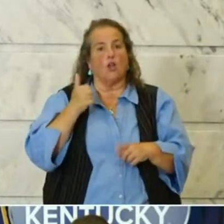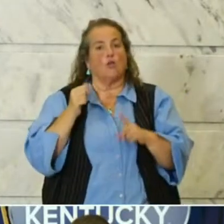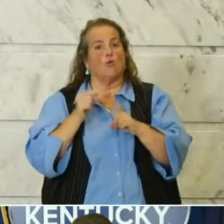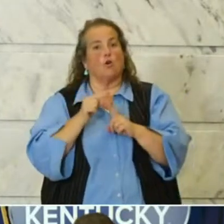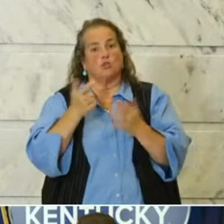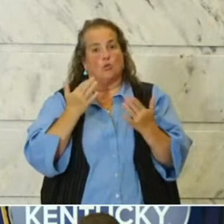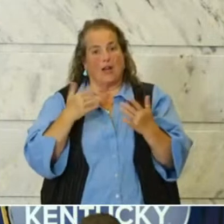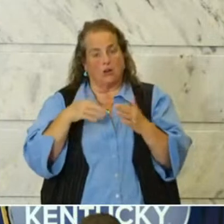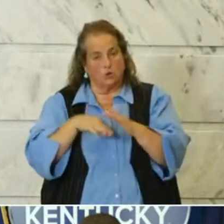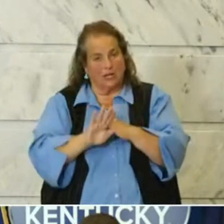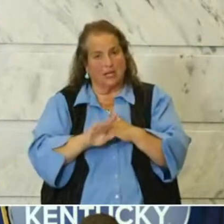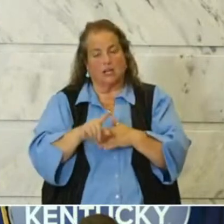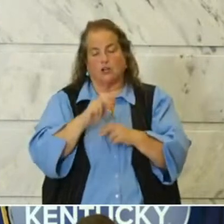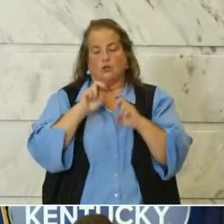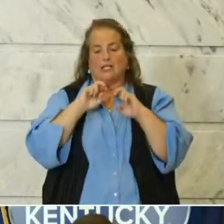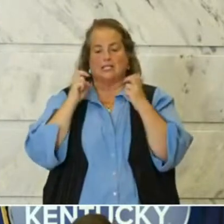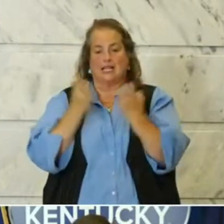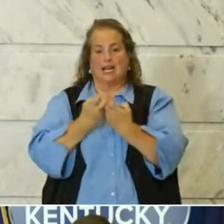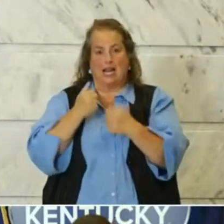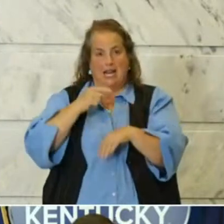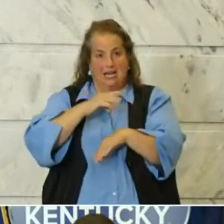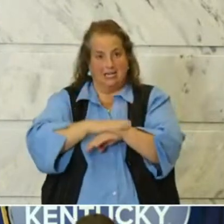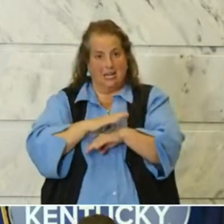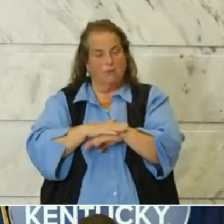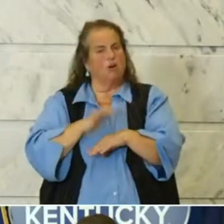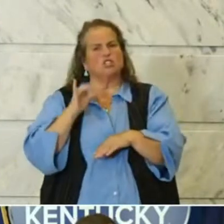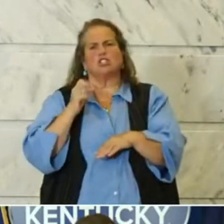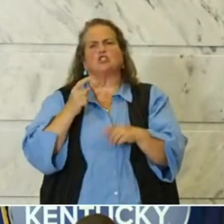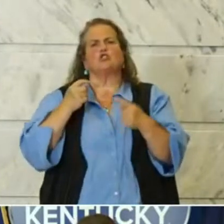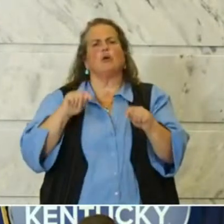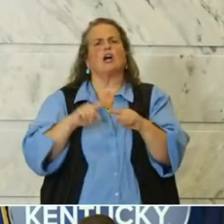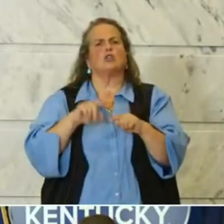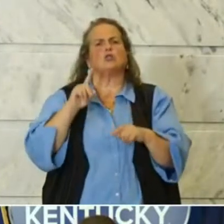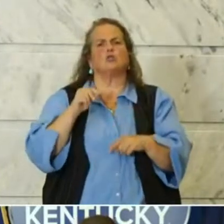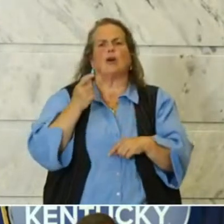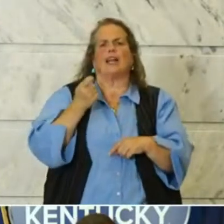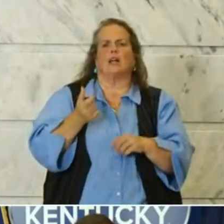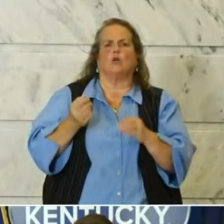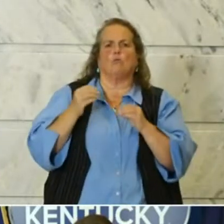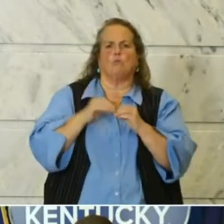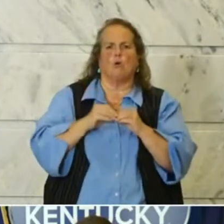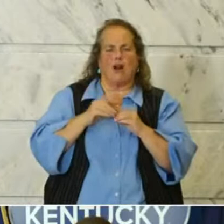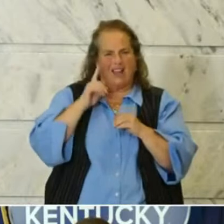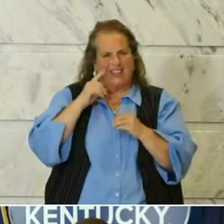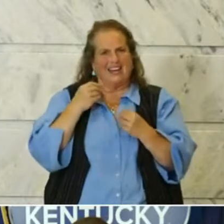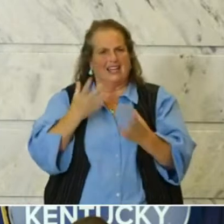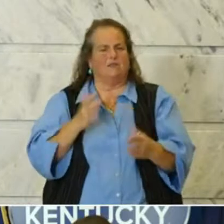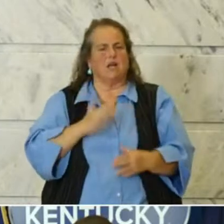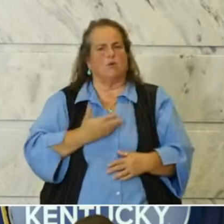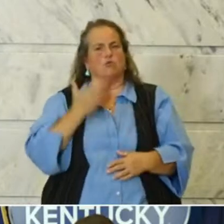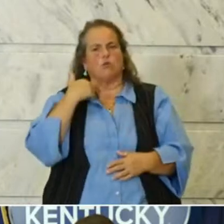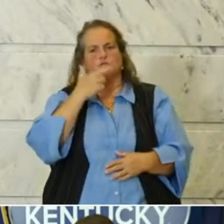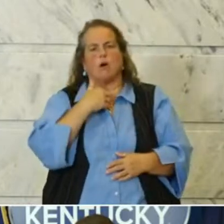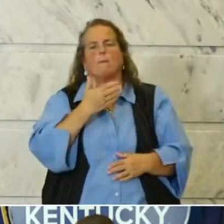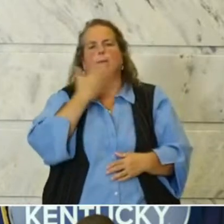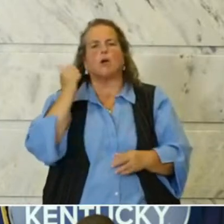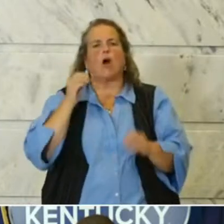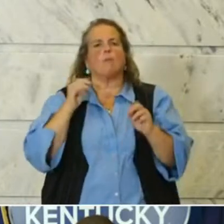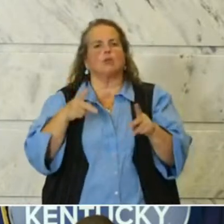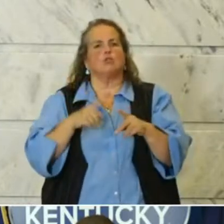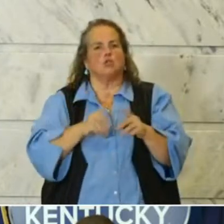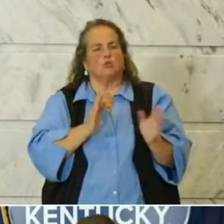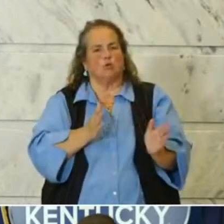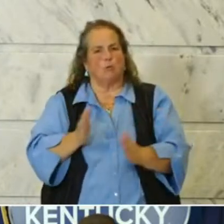get in, when you're seated at the table, just trying to do a little bit more. I think this gives our restaurants a better opportunity to